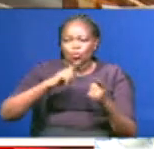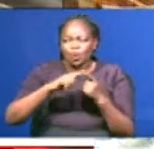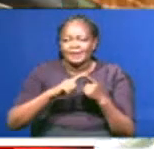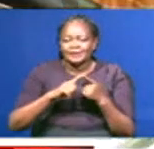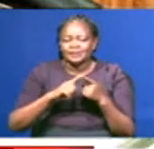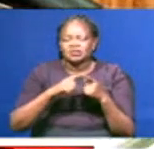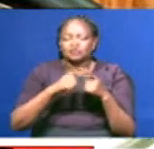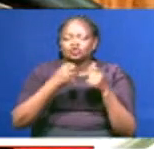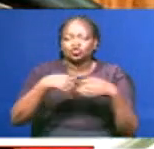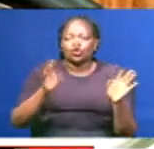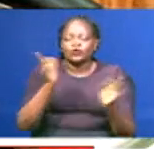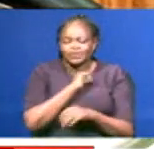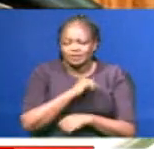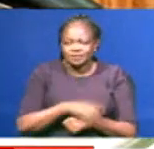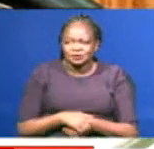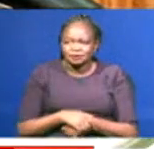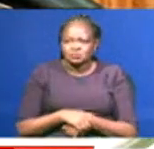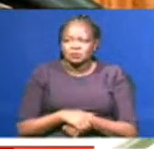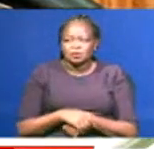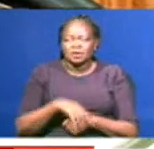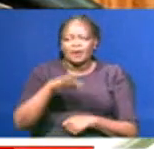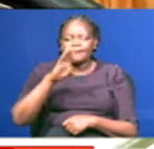lost. BVR is